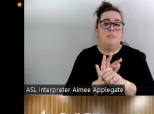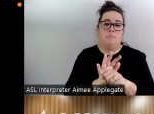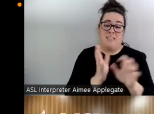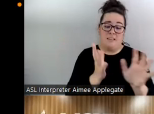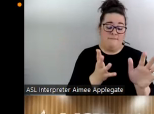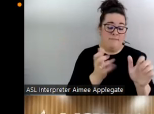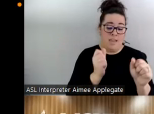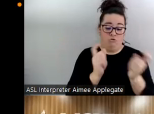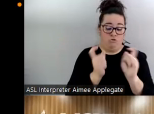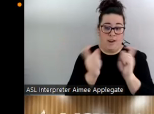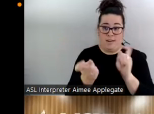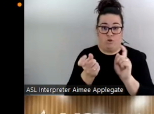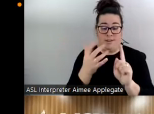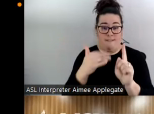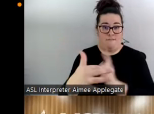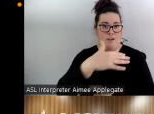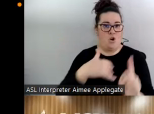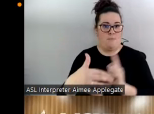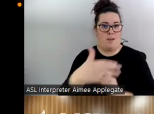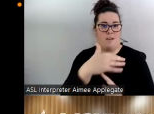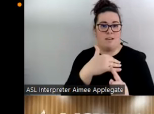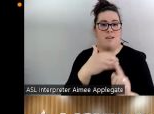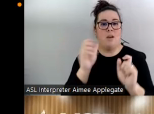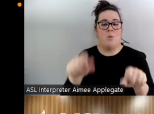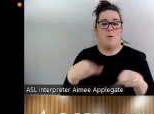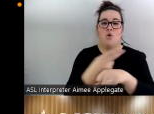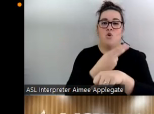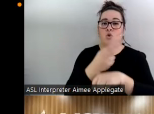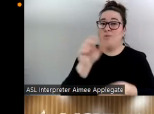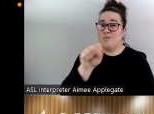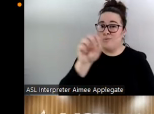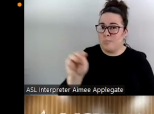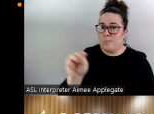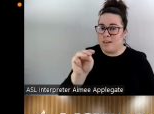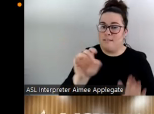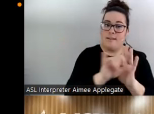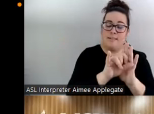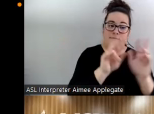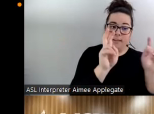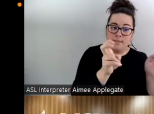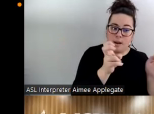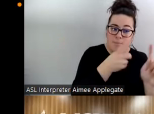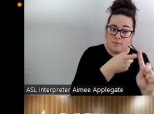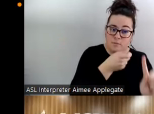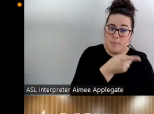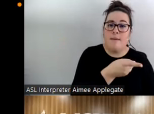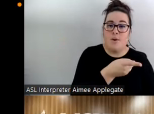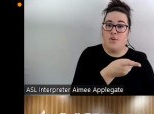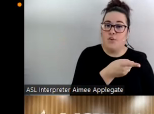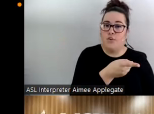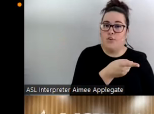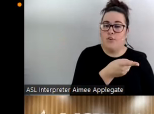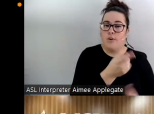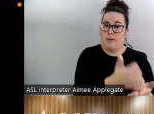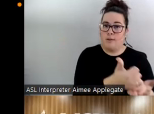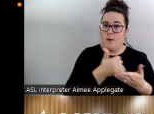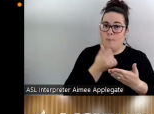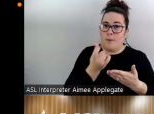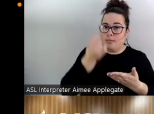environments, we can kind of use social media and identify topics from the social media, right, in order to understand and